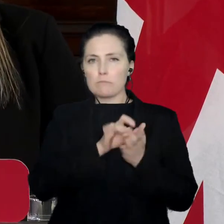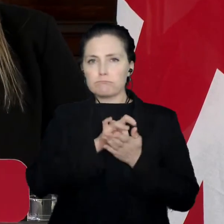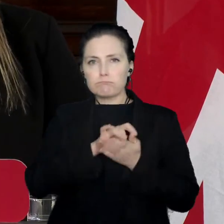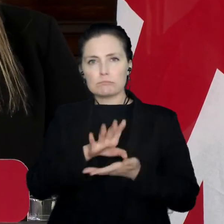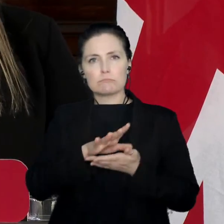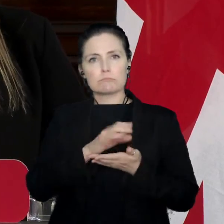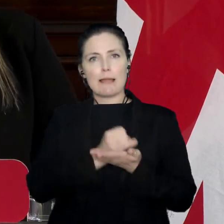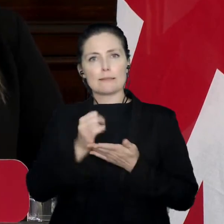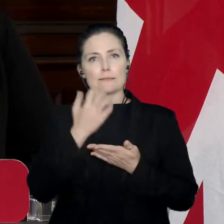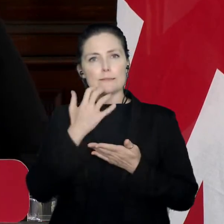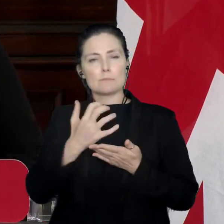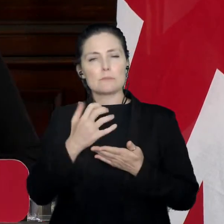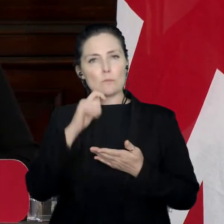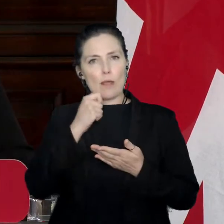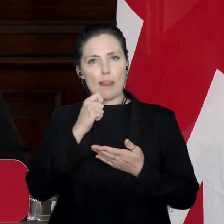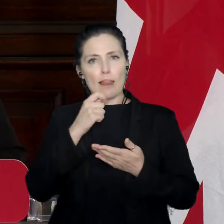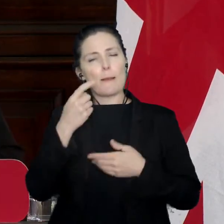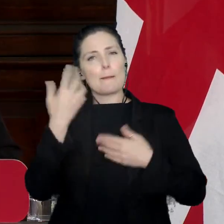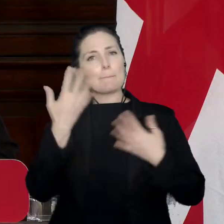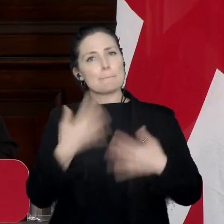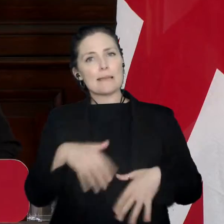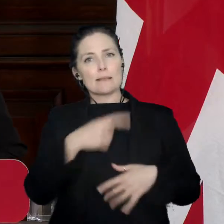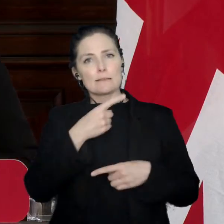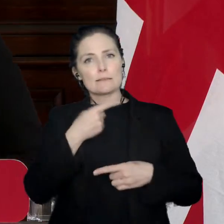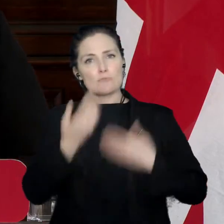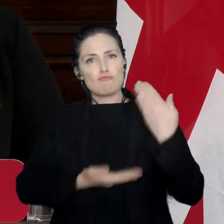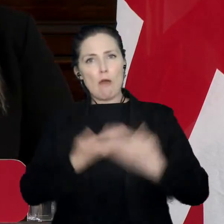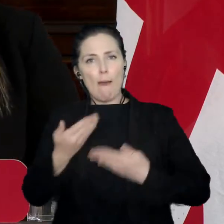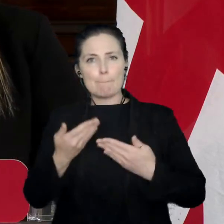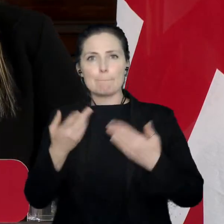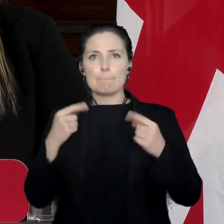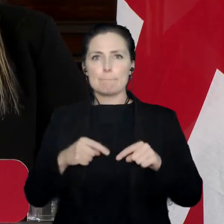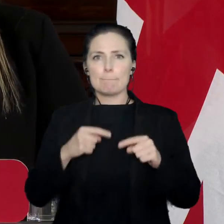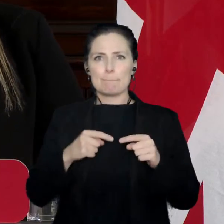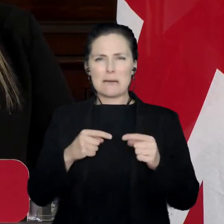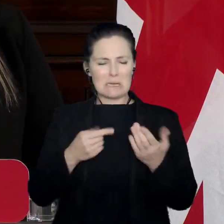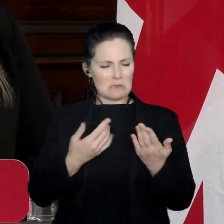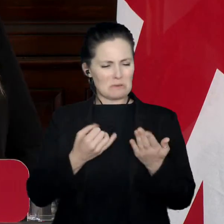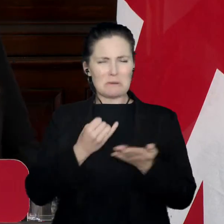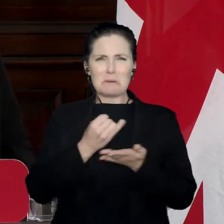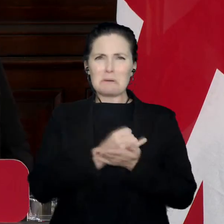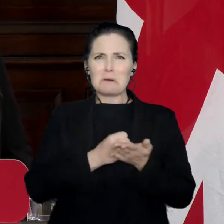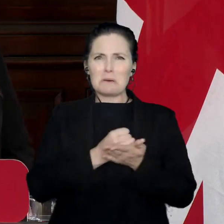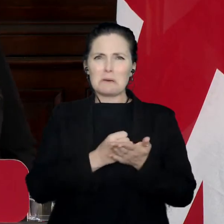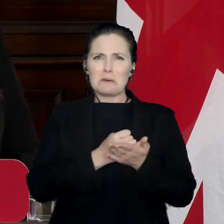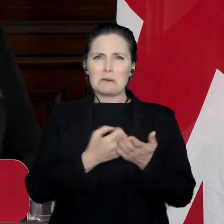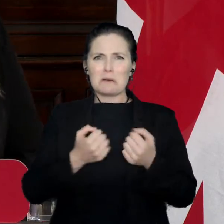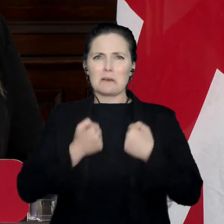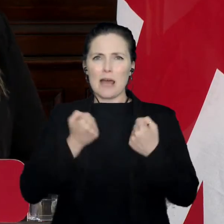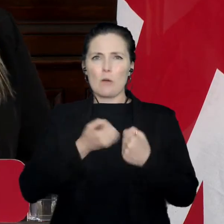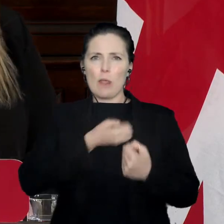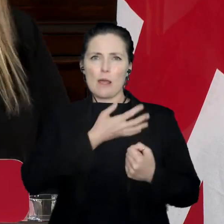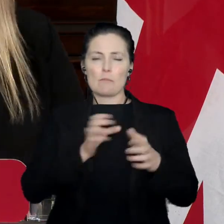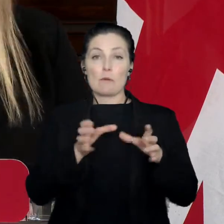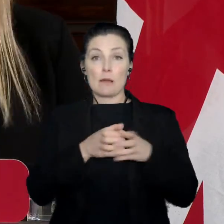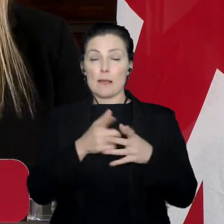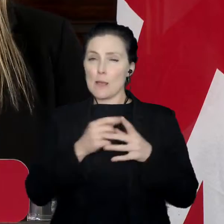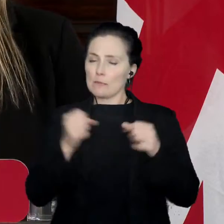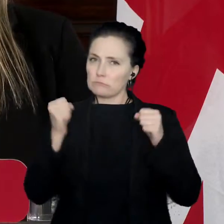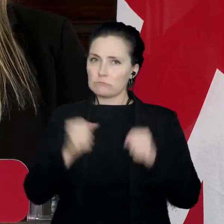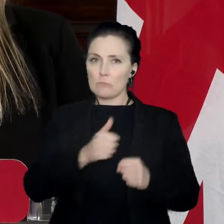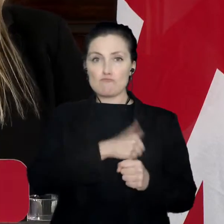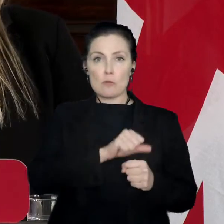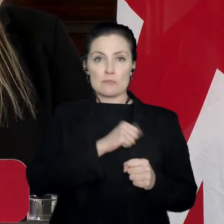had been a stain on the party. He apologised and vowed to tear out this poison by its